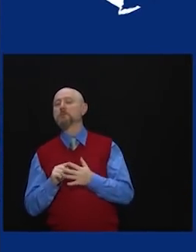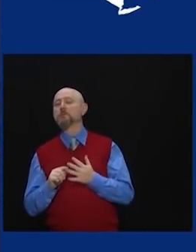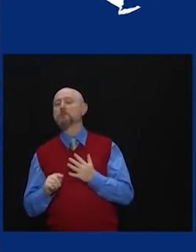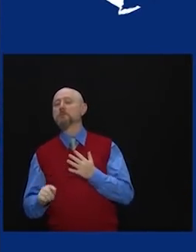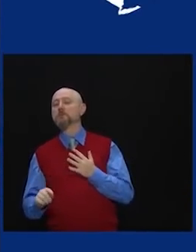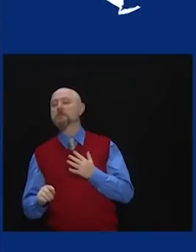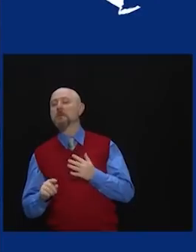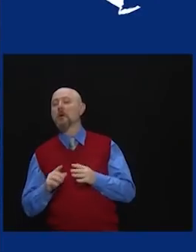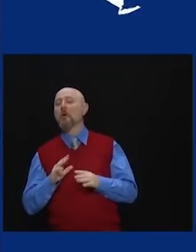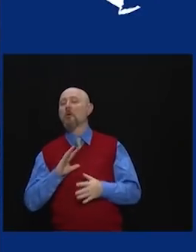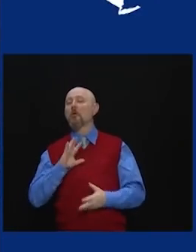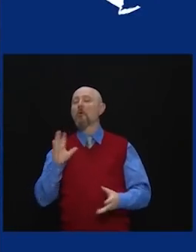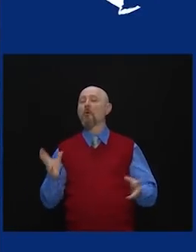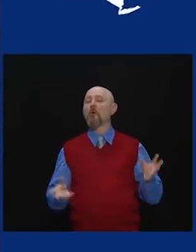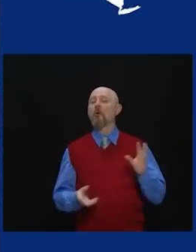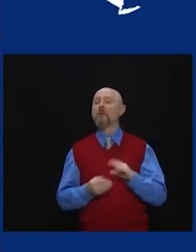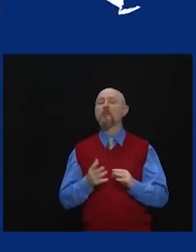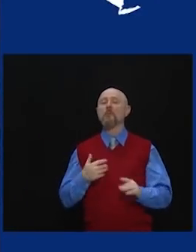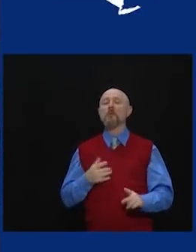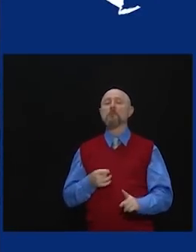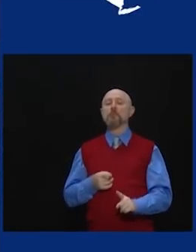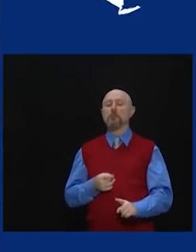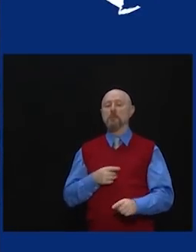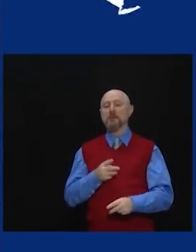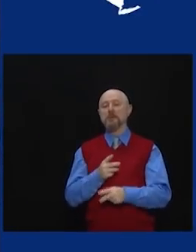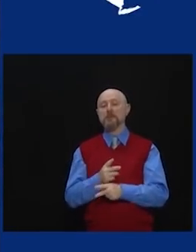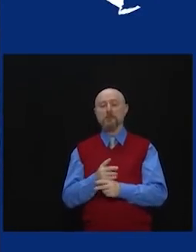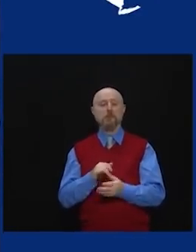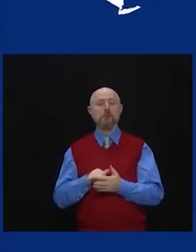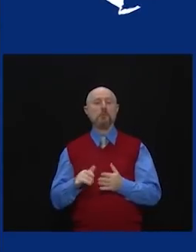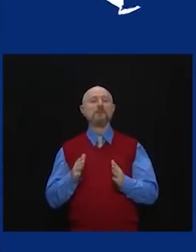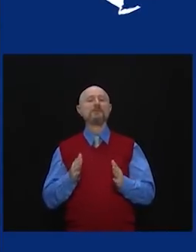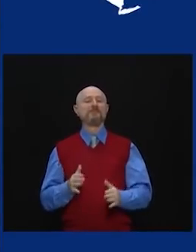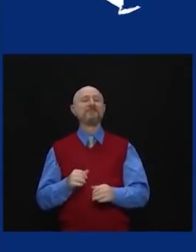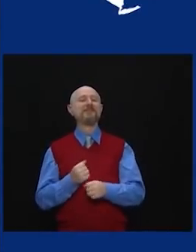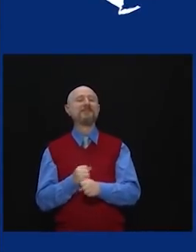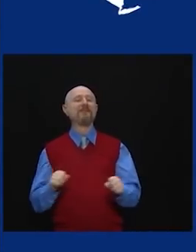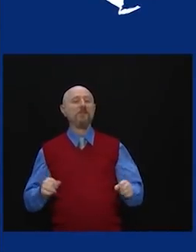is to keep New Yorkers safe. Thank you, Dr. Best. Yes.